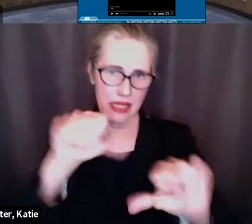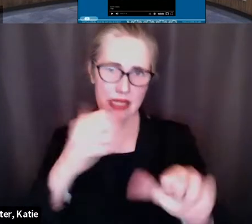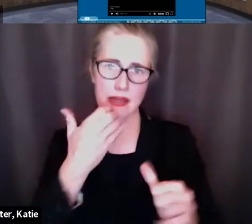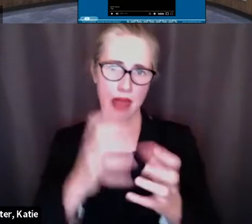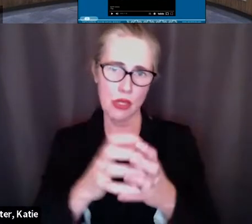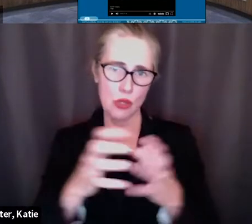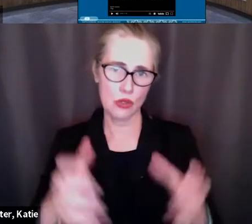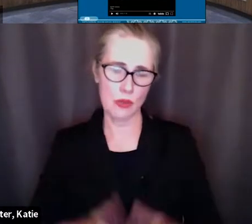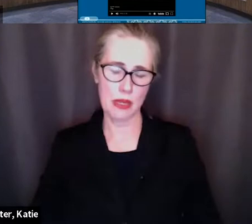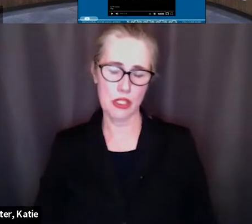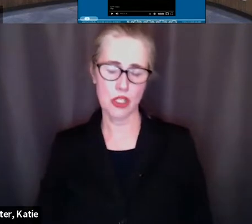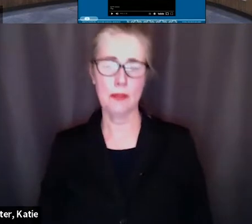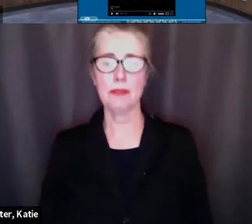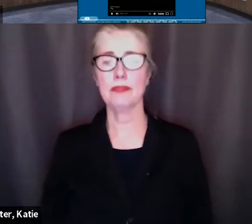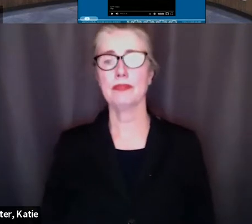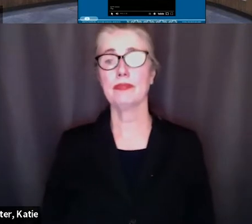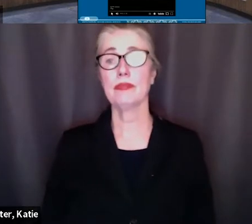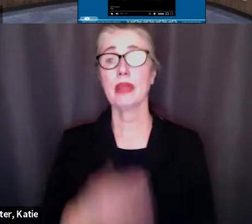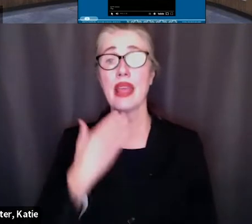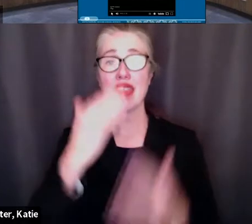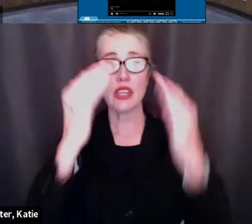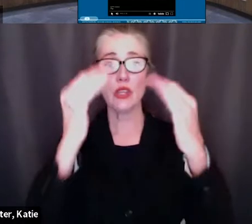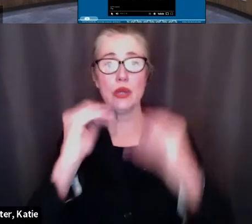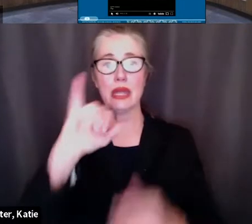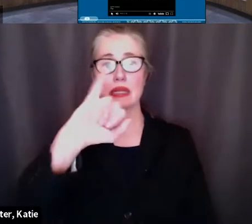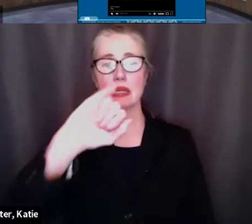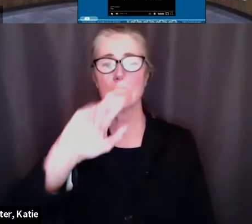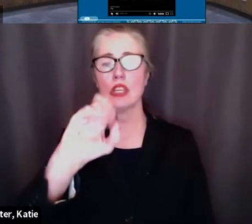thank you next speaker is justin shores